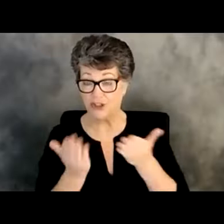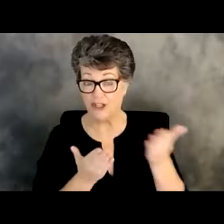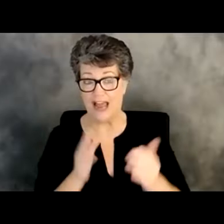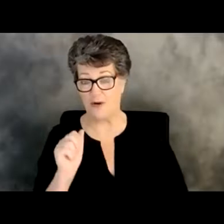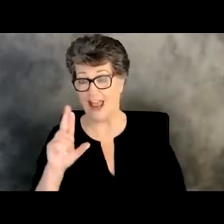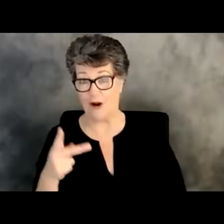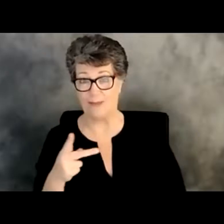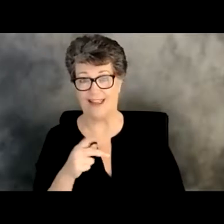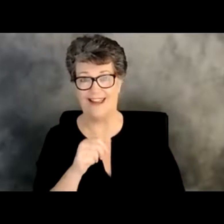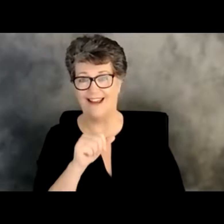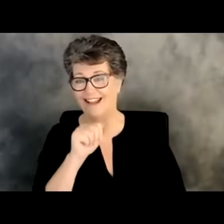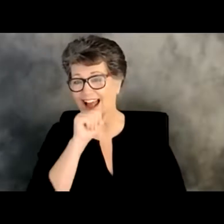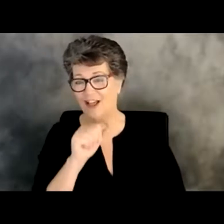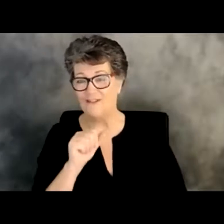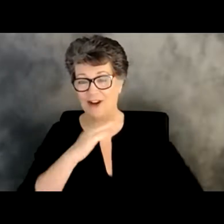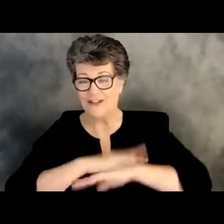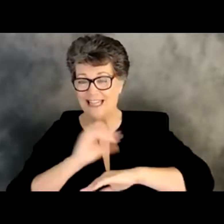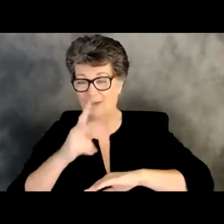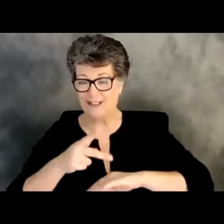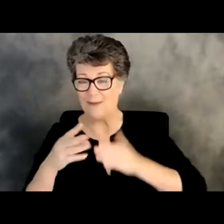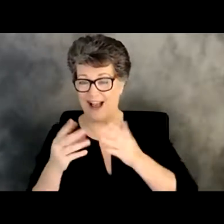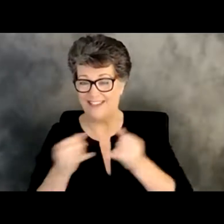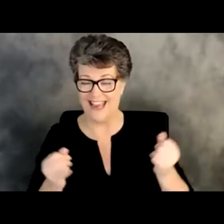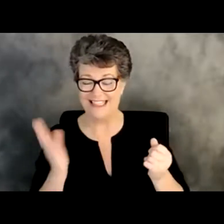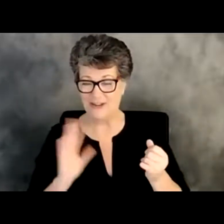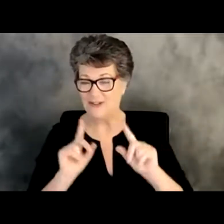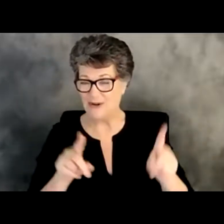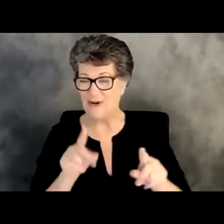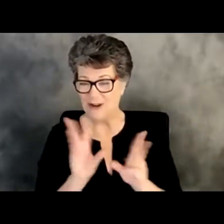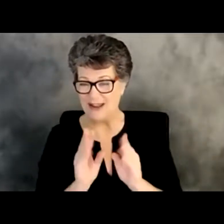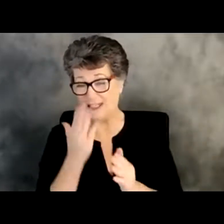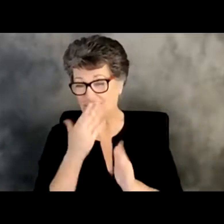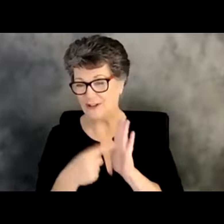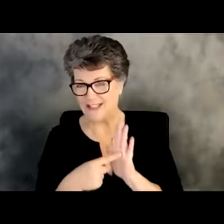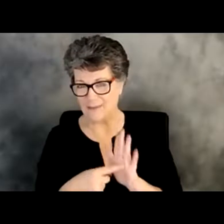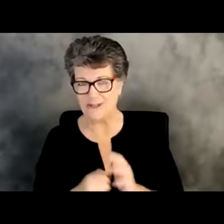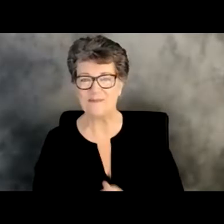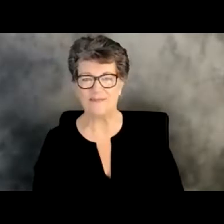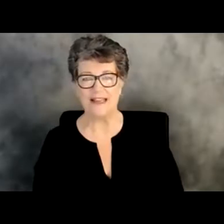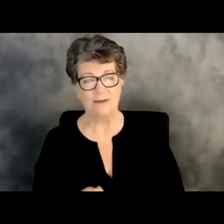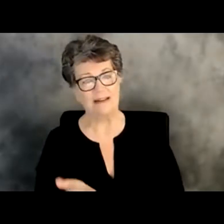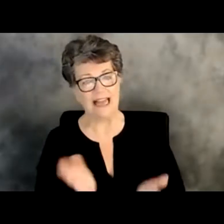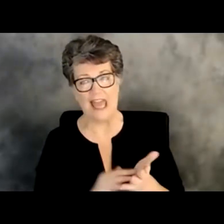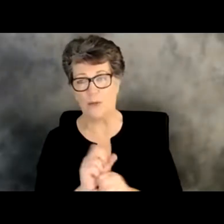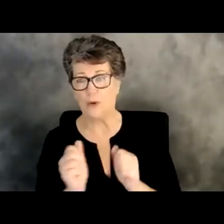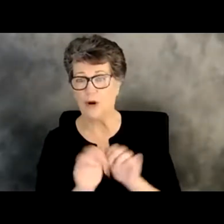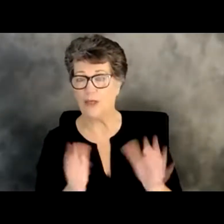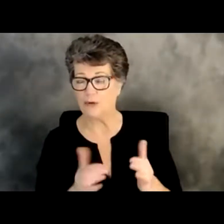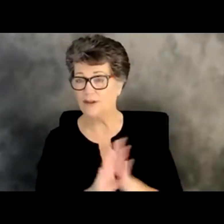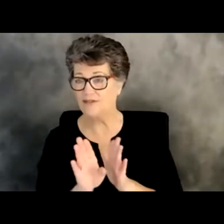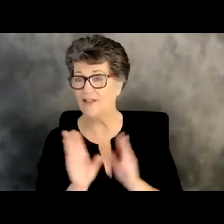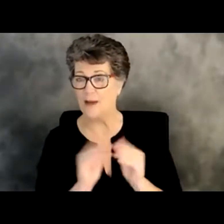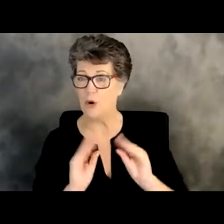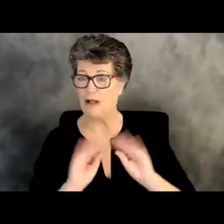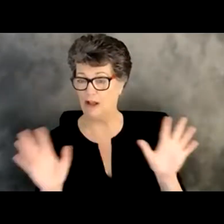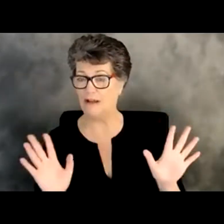AARP, I love your tabletop guidelines. When I used to go to meetings in your space, you had some good examples of that, but we can again work with the group to develop that more clearly,